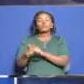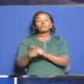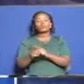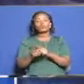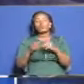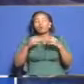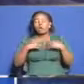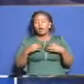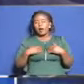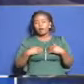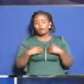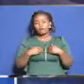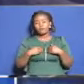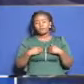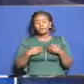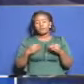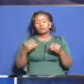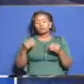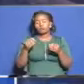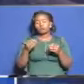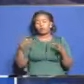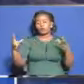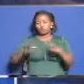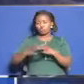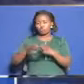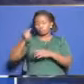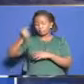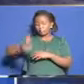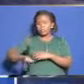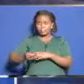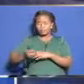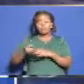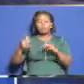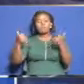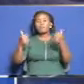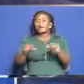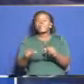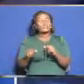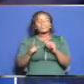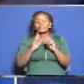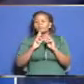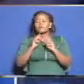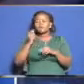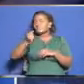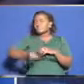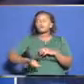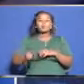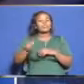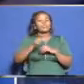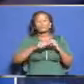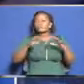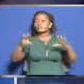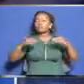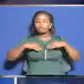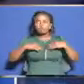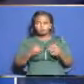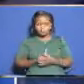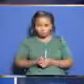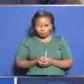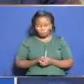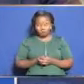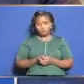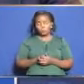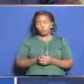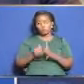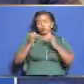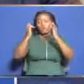embattling of a bench. Whatever outcome, we'll abide by. The newly sworn in governor, Ahmed Ali Muktar,